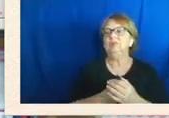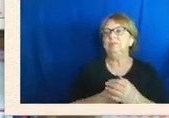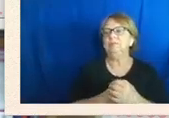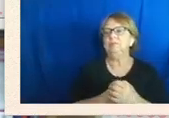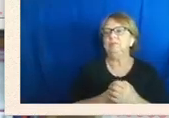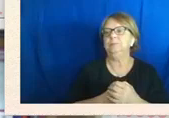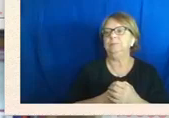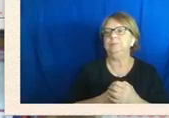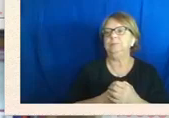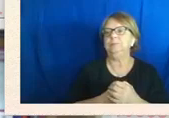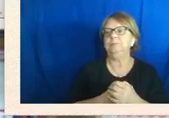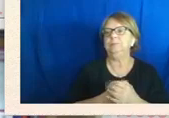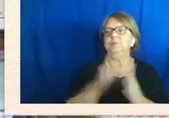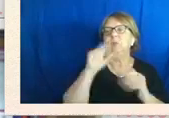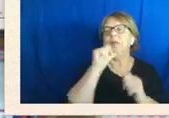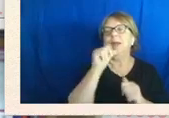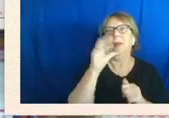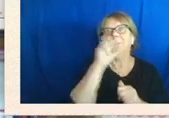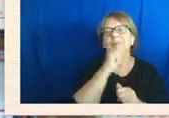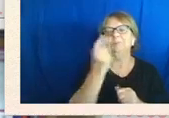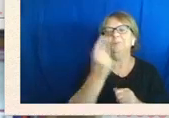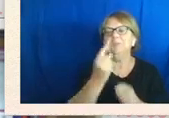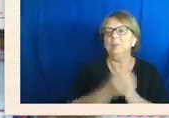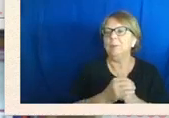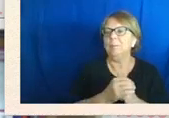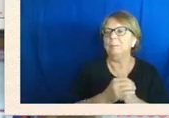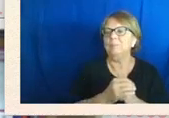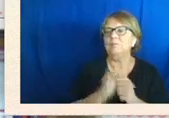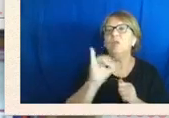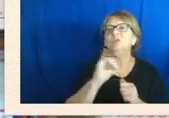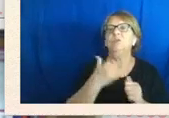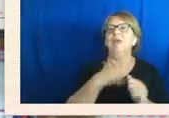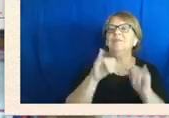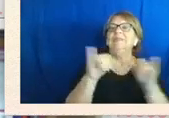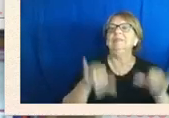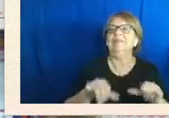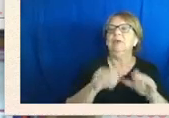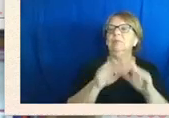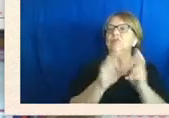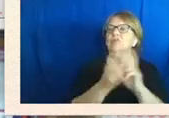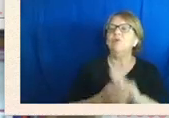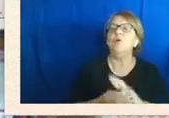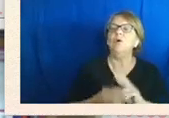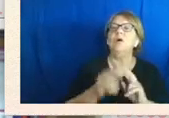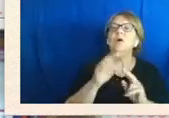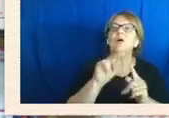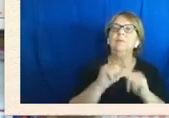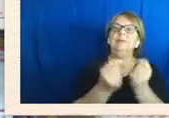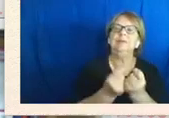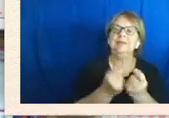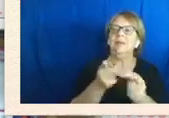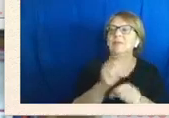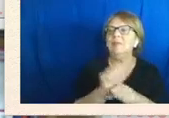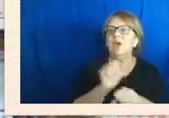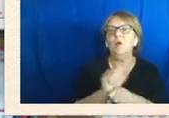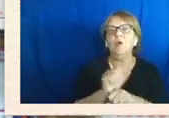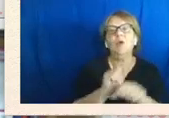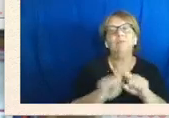Hoping I'm not missing anything. We also have our systemic reform team, which they work on broader things, but they also